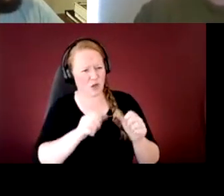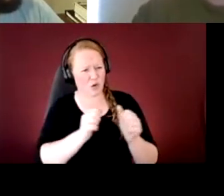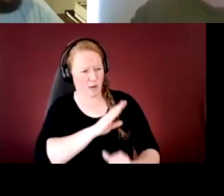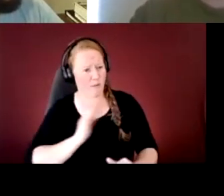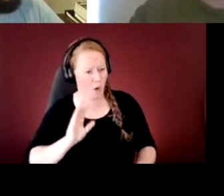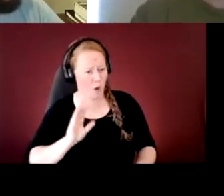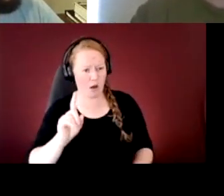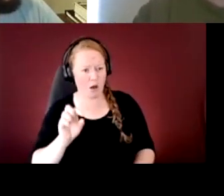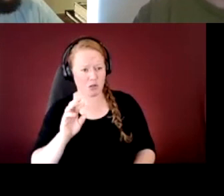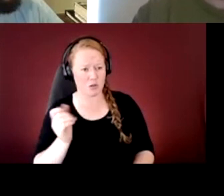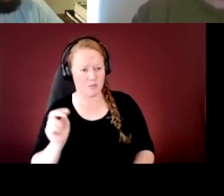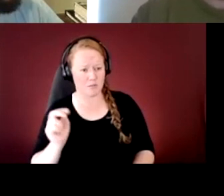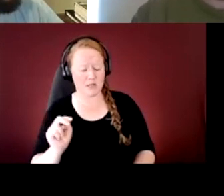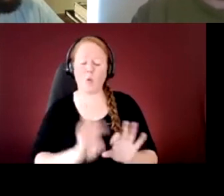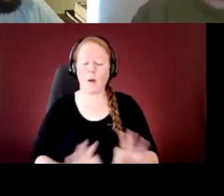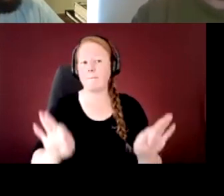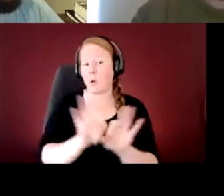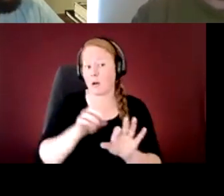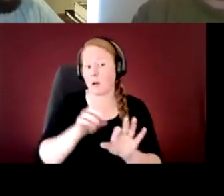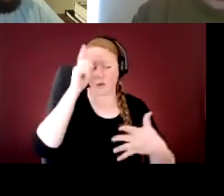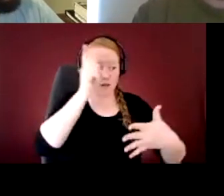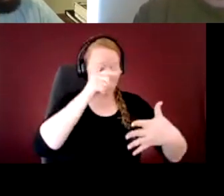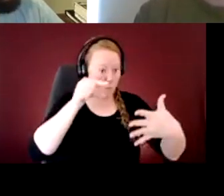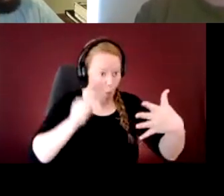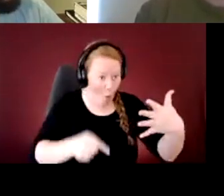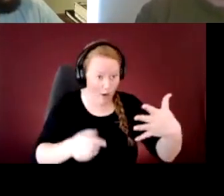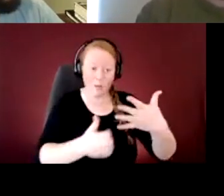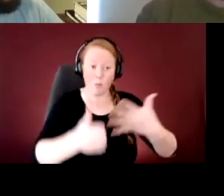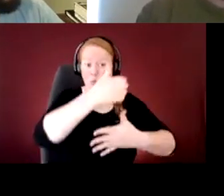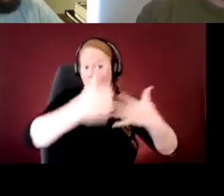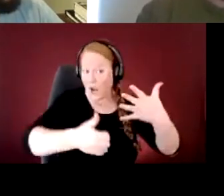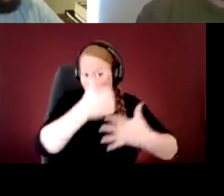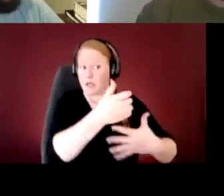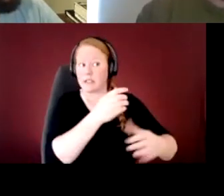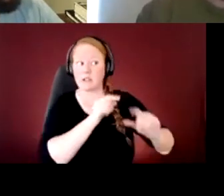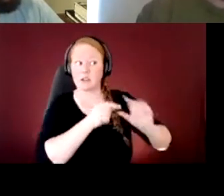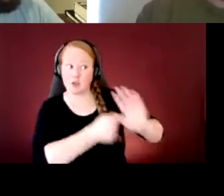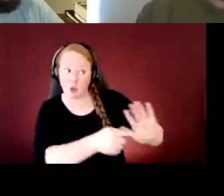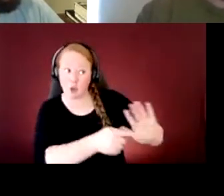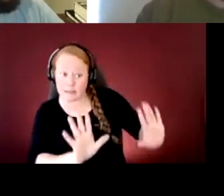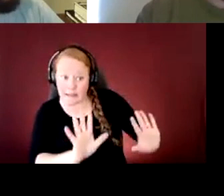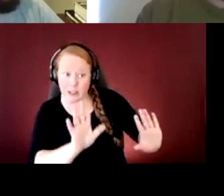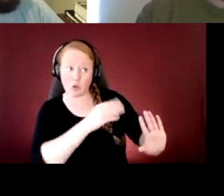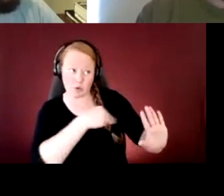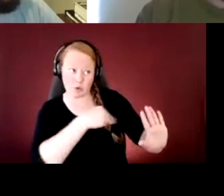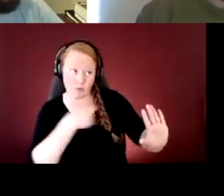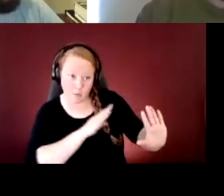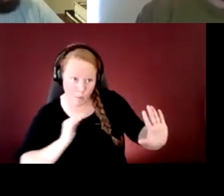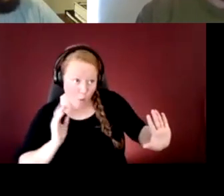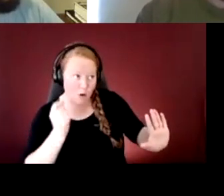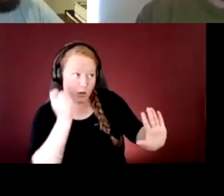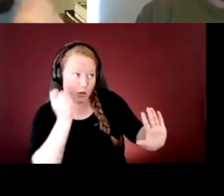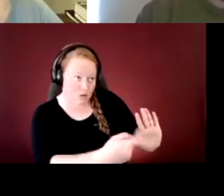these points and priorities clearly expressed to members of the board as they deliberate